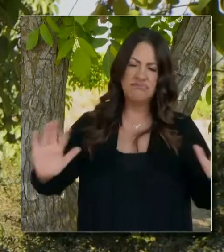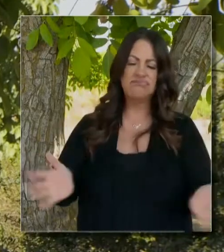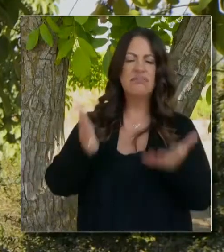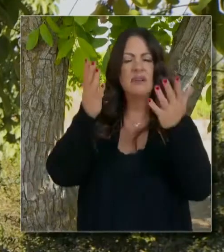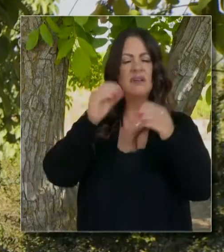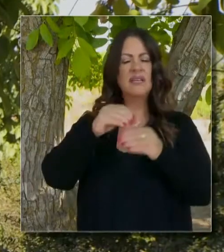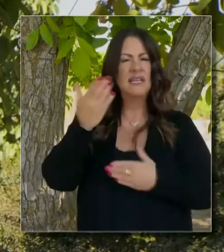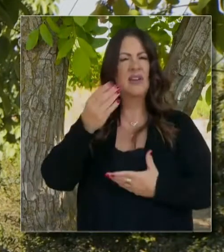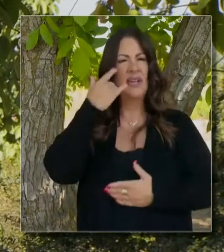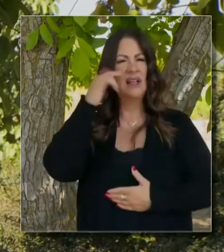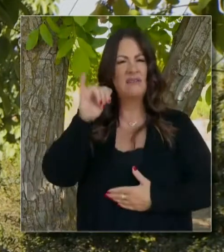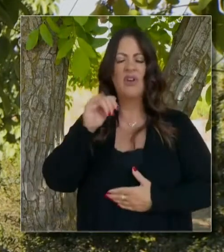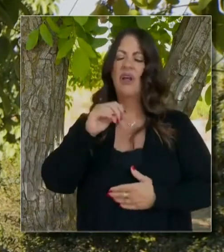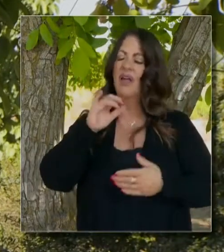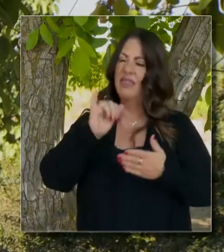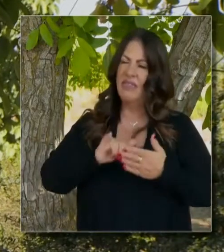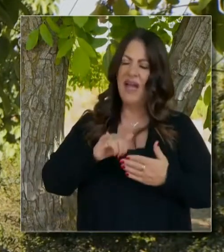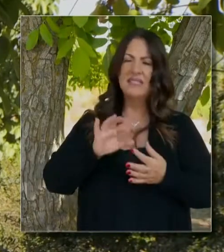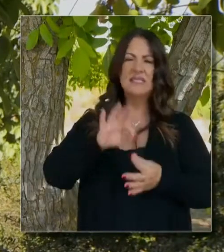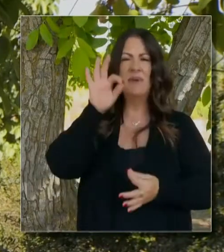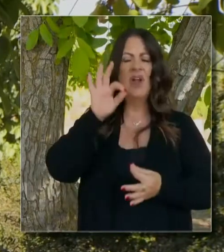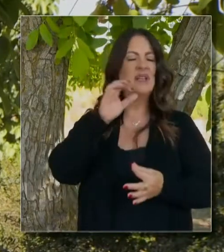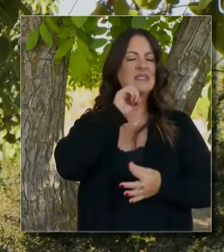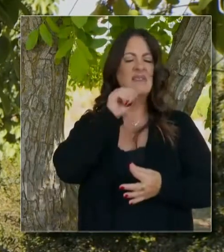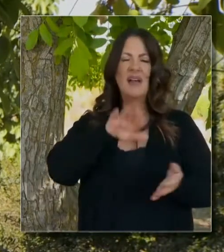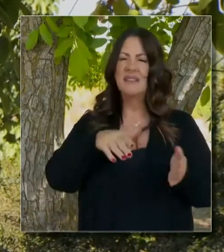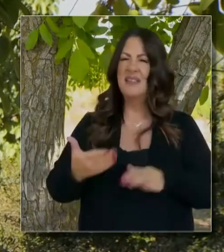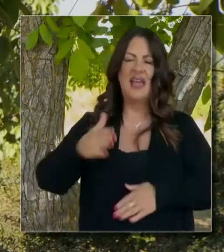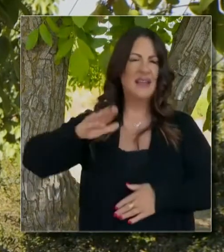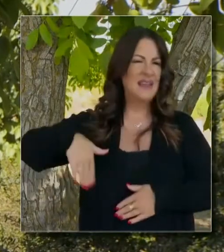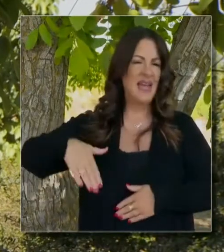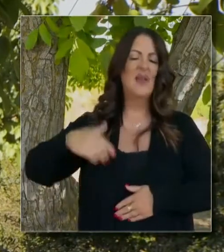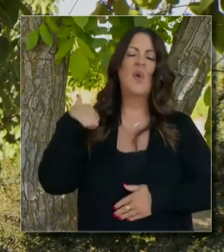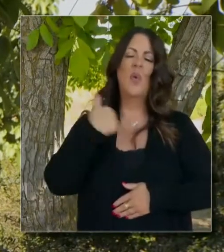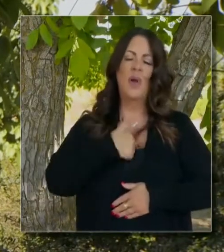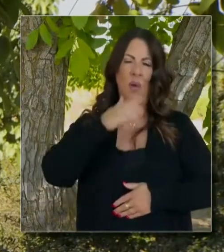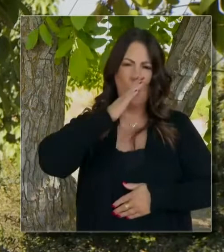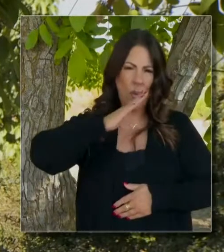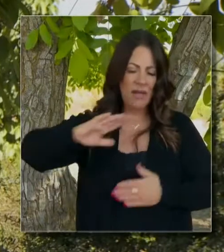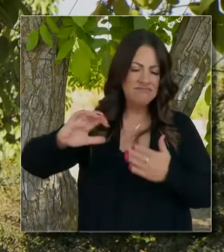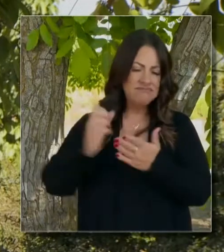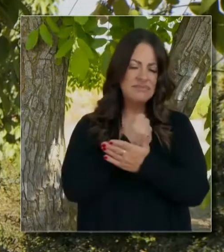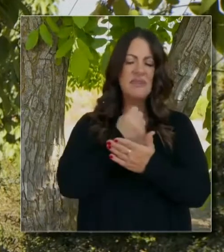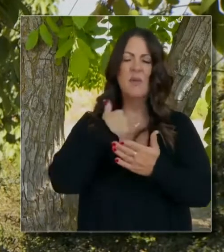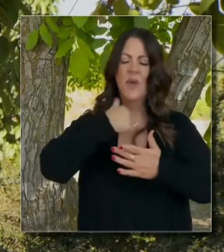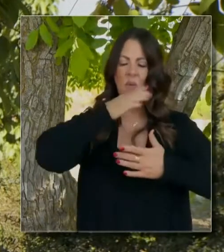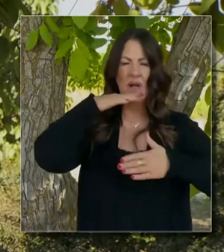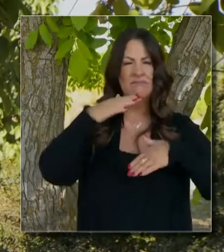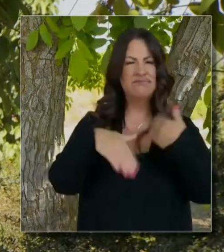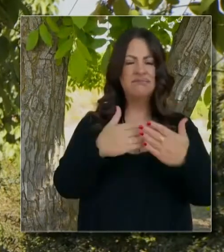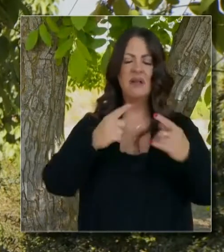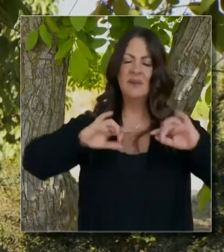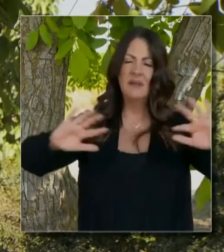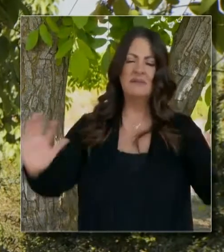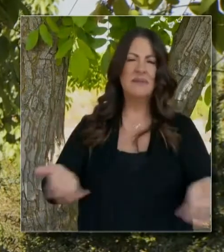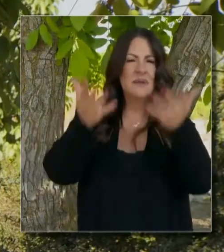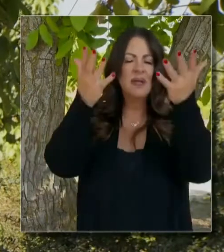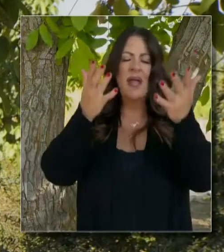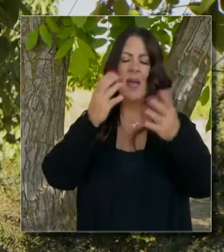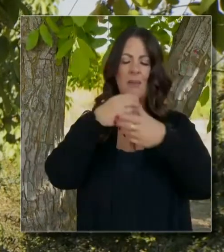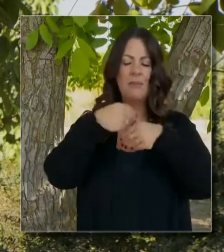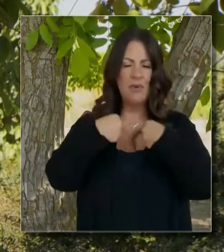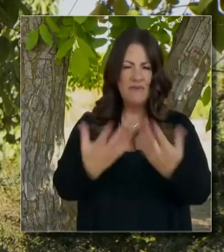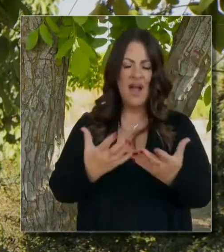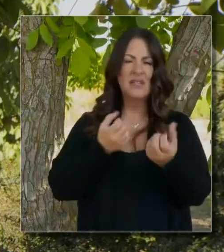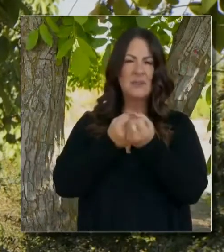is still that spirit alive and well in our state, and we need to harness it, and we will advance more efforts still next year.